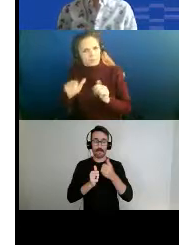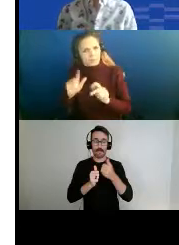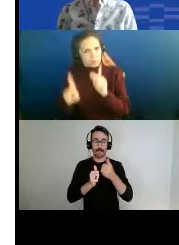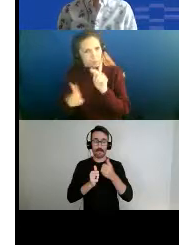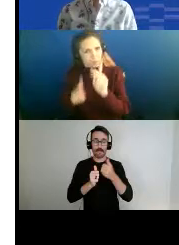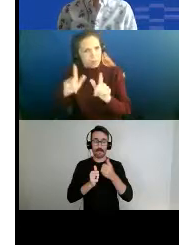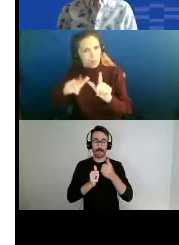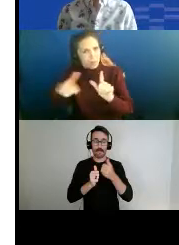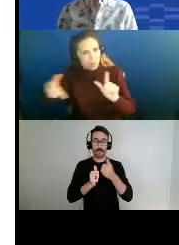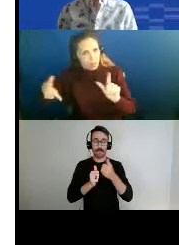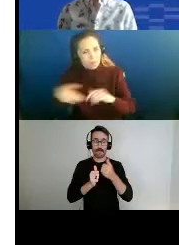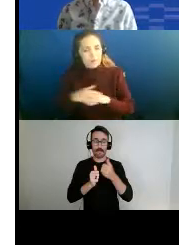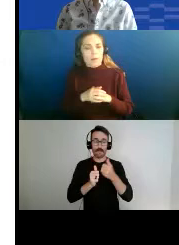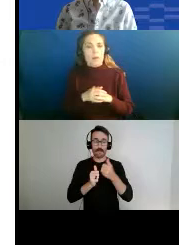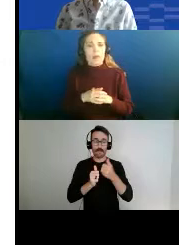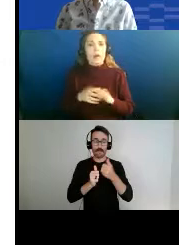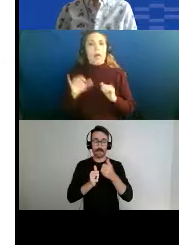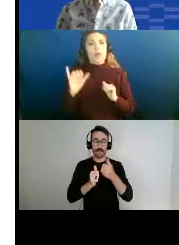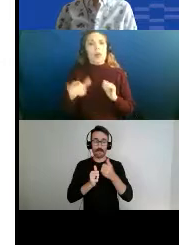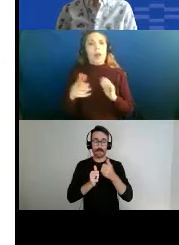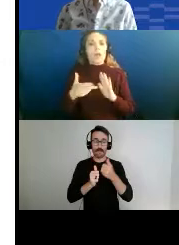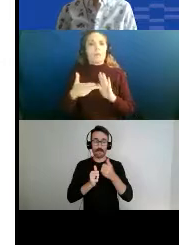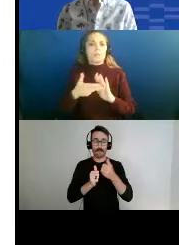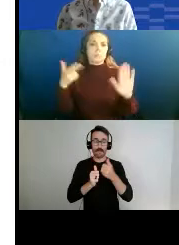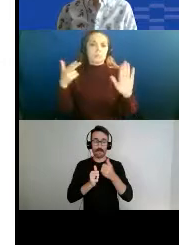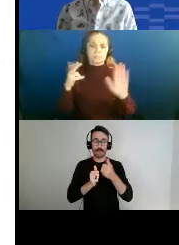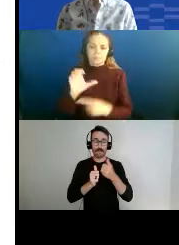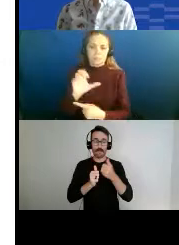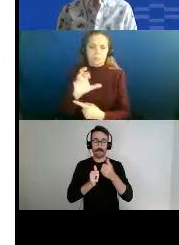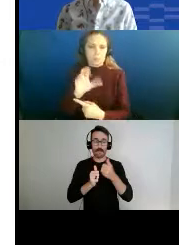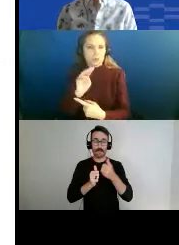and pathologization matters and has an